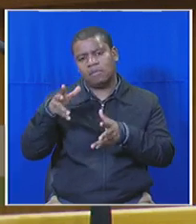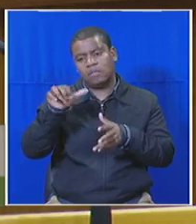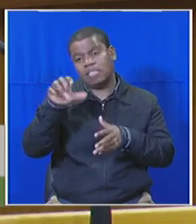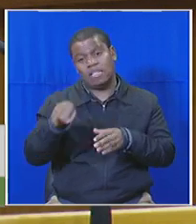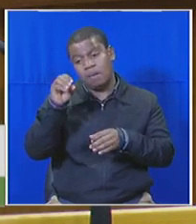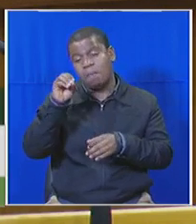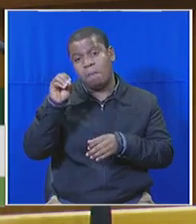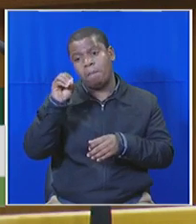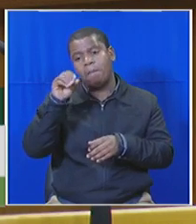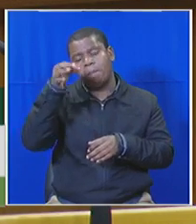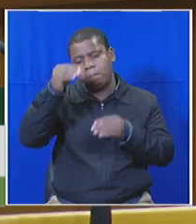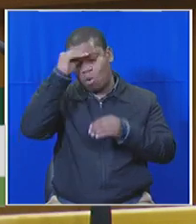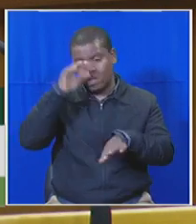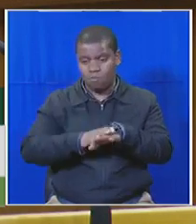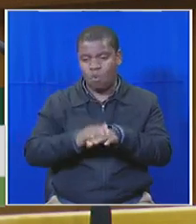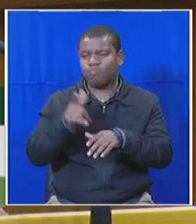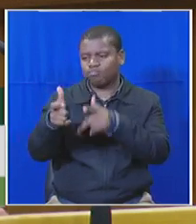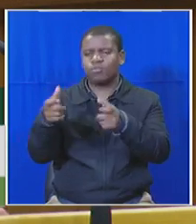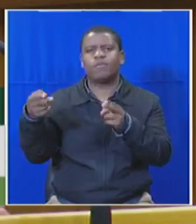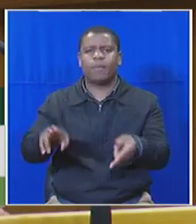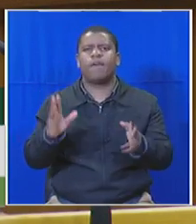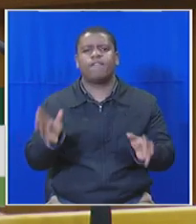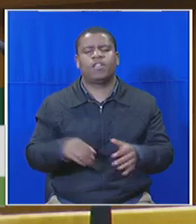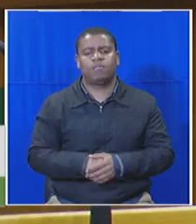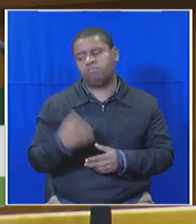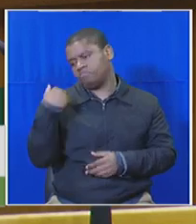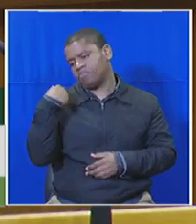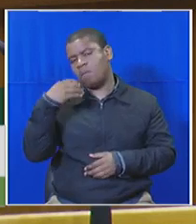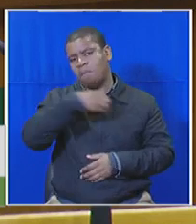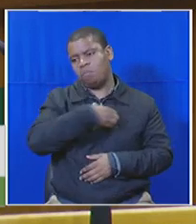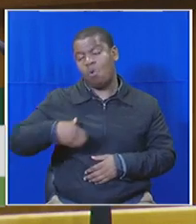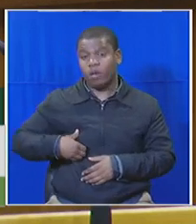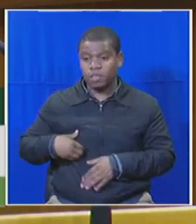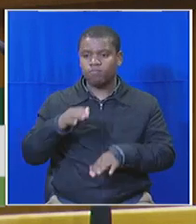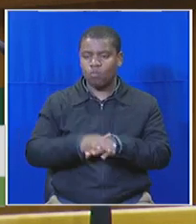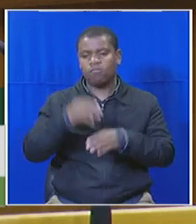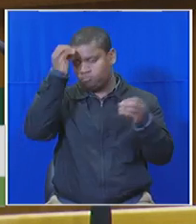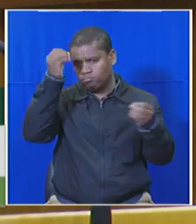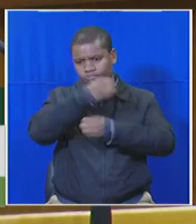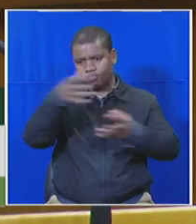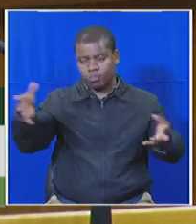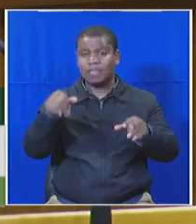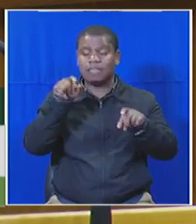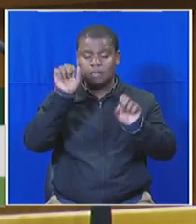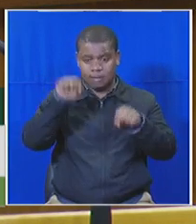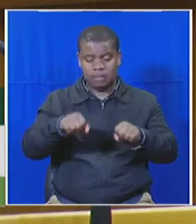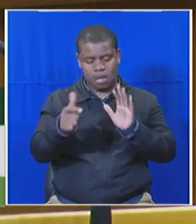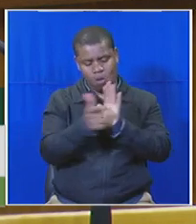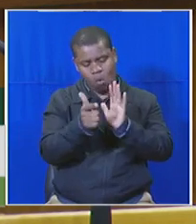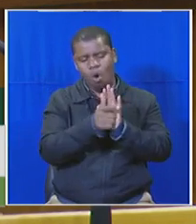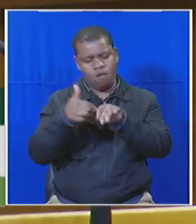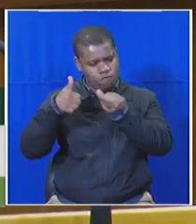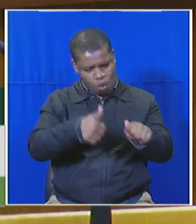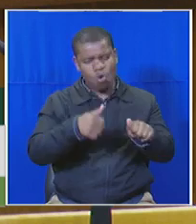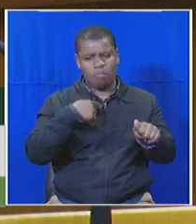every 5 killed off duty. Our state president recently urged police to defend themselves within the confines of the law, which is correct, yet